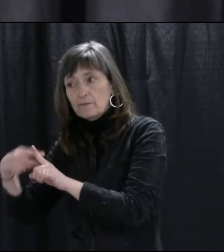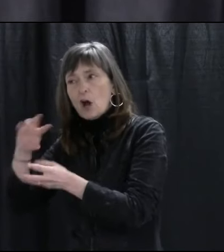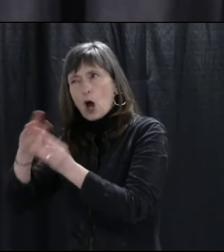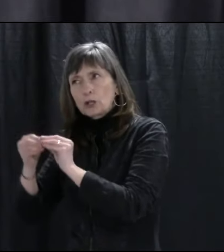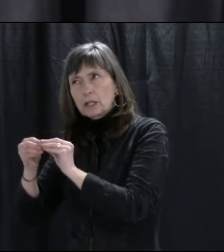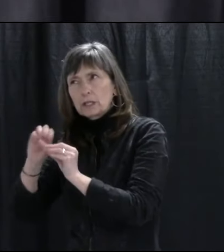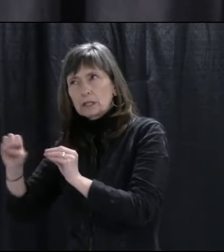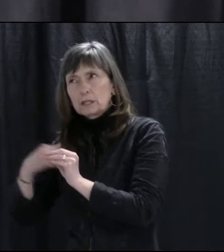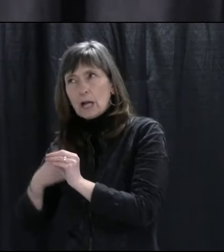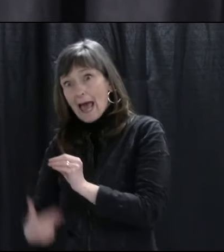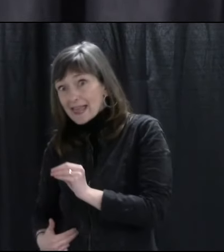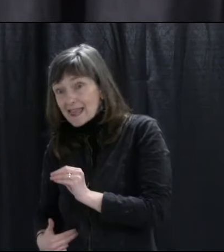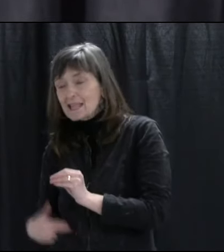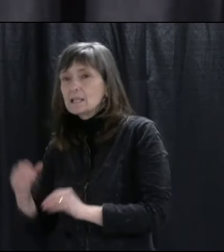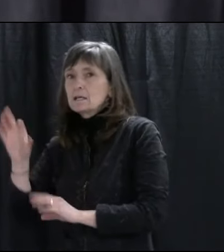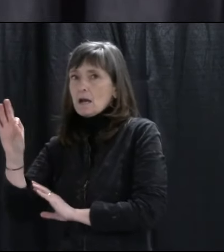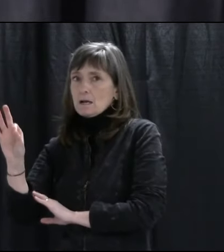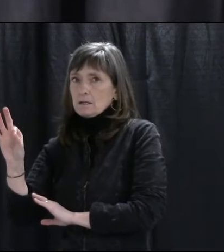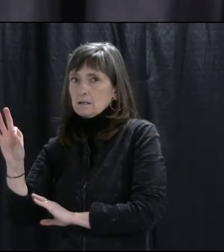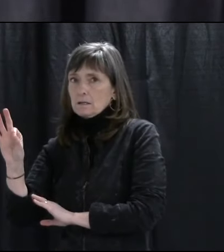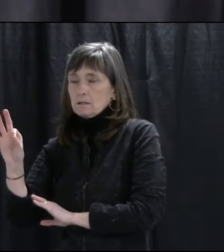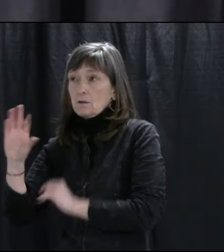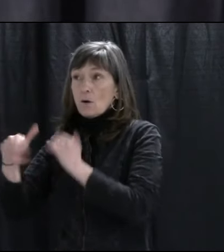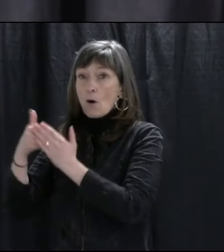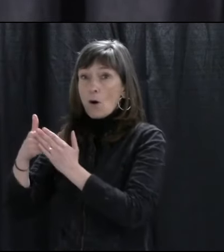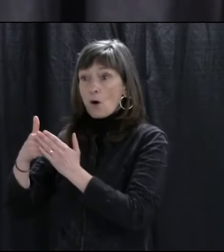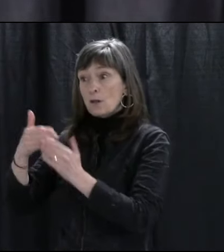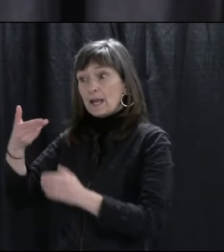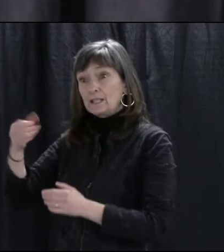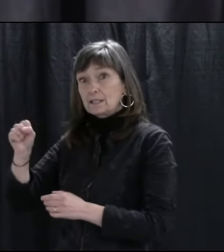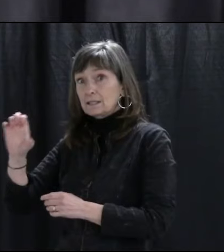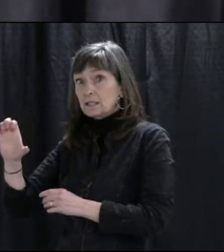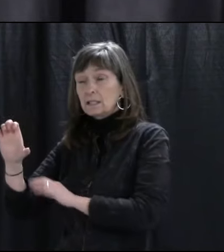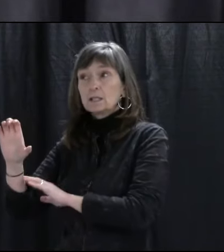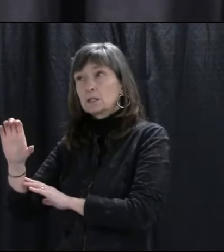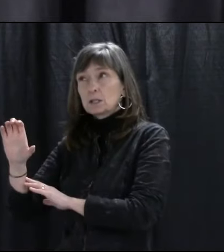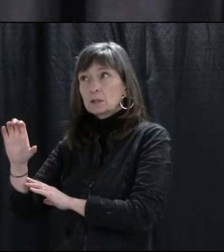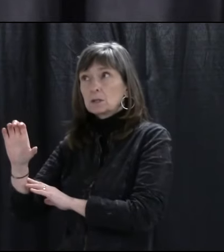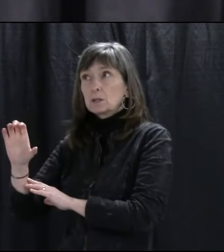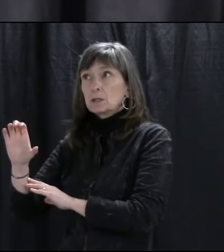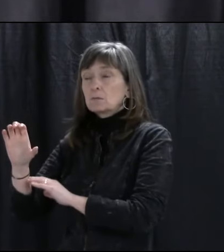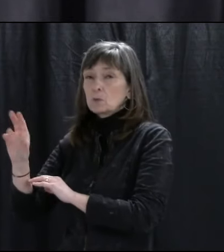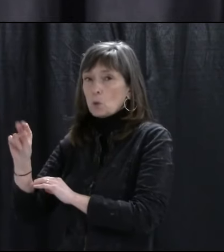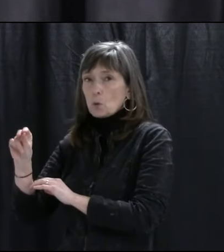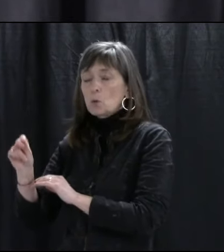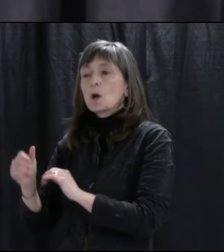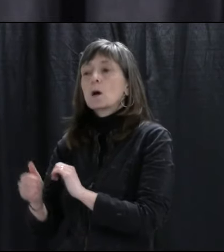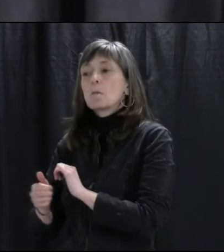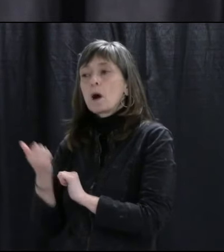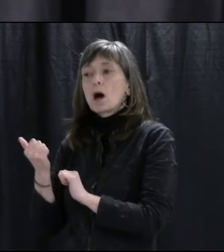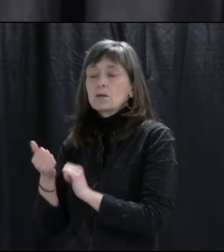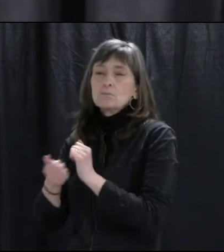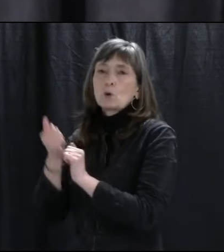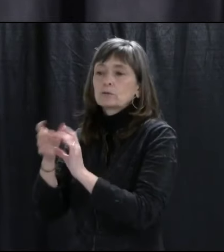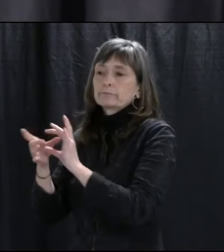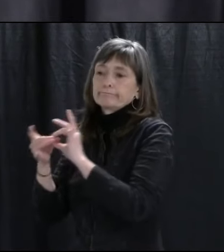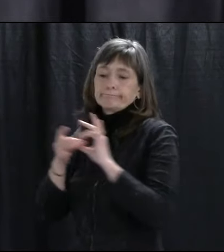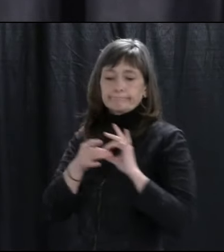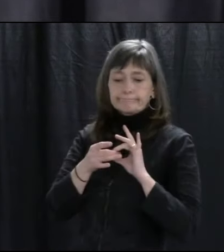9, and not all of these are located at the Health Science Centre, however, but most of them are related to the funeral